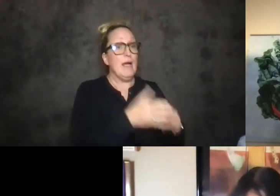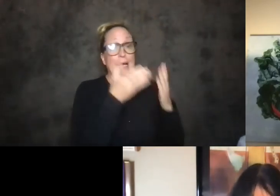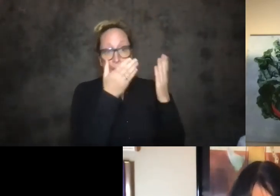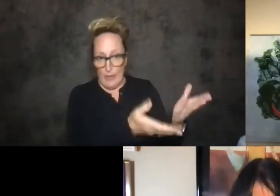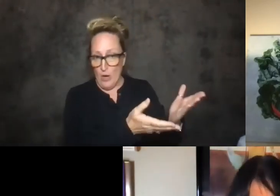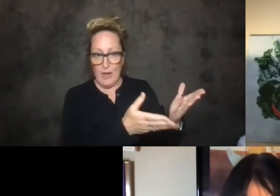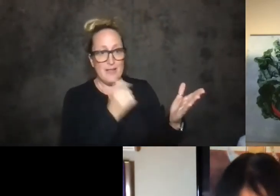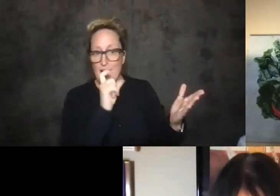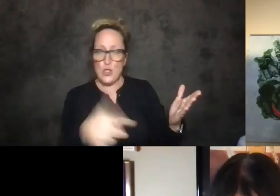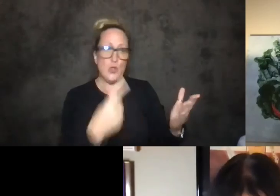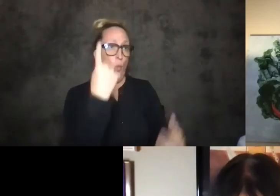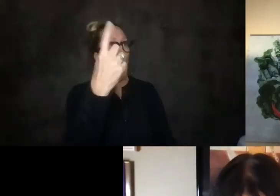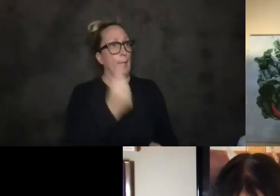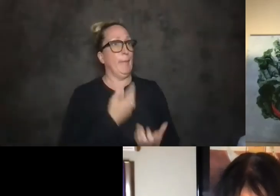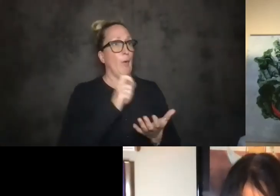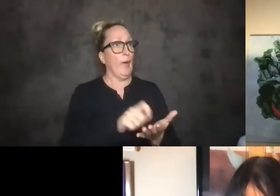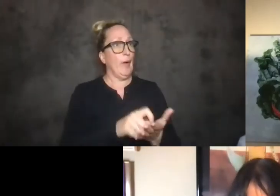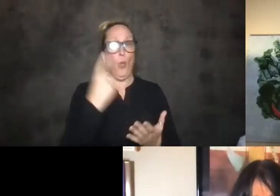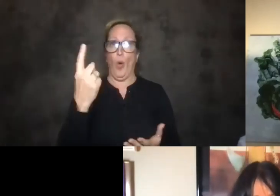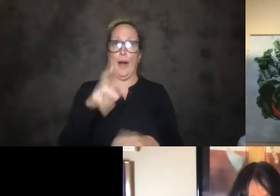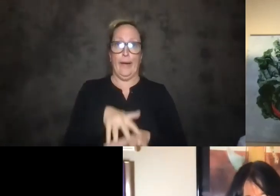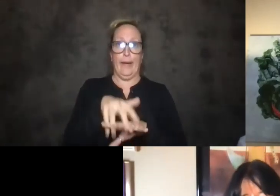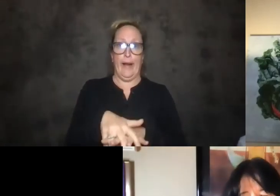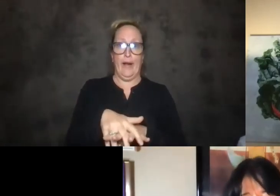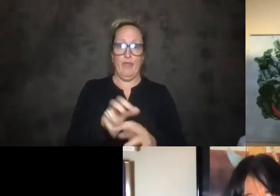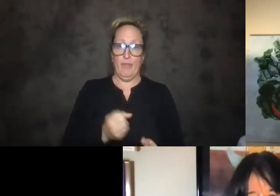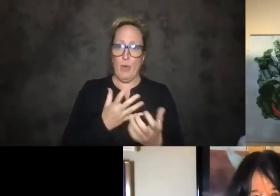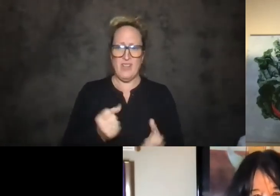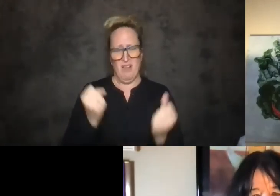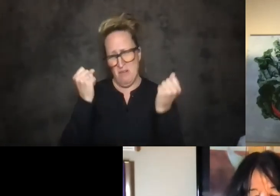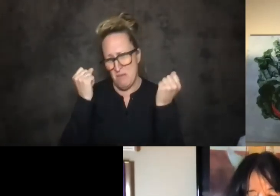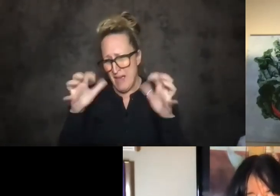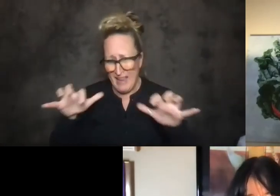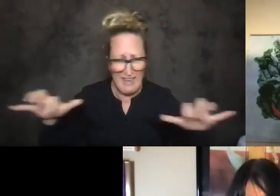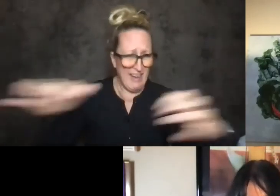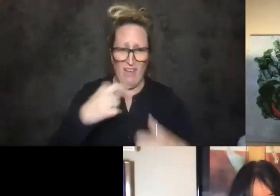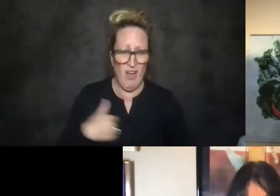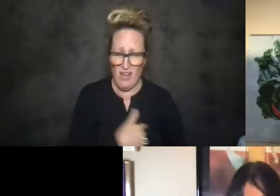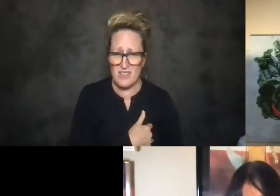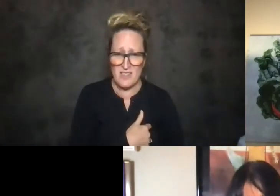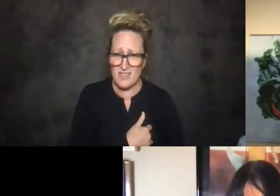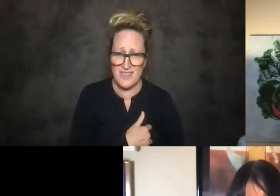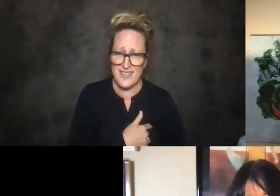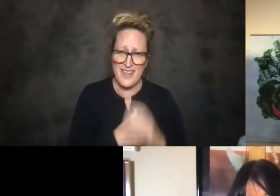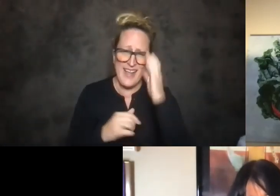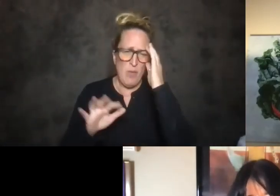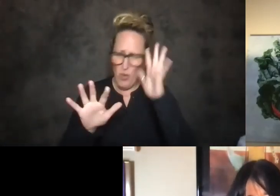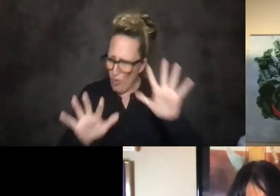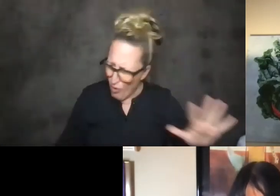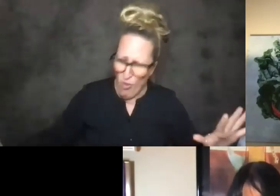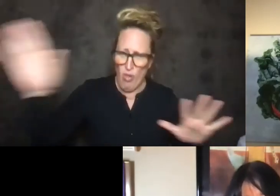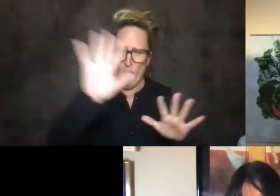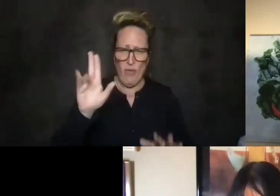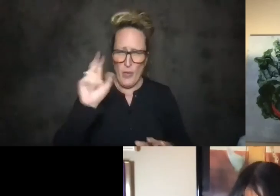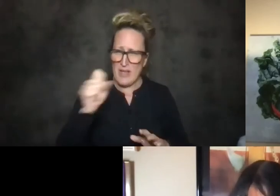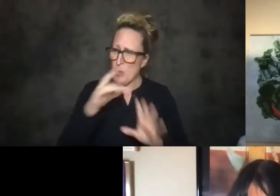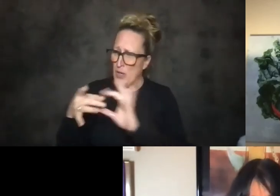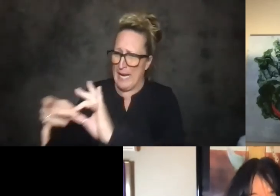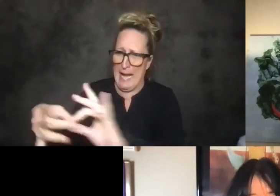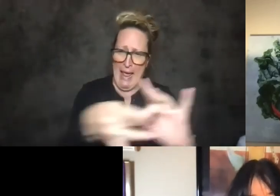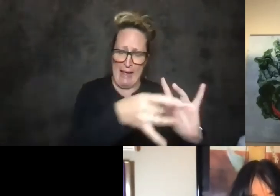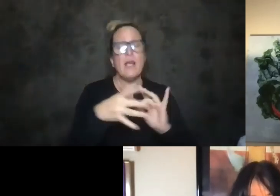it's not just one poet and one Native poet, there's hundreds of us, and we're all over the country and we're connected. That's